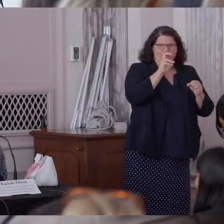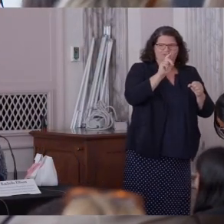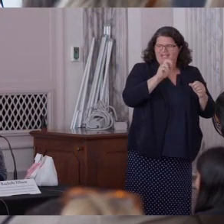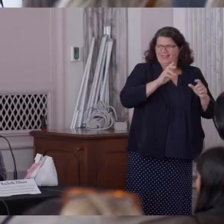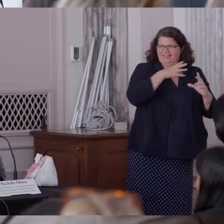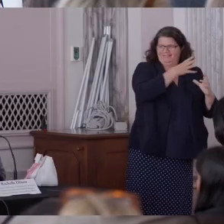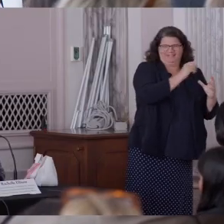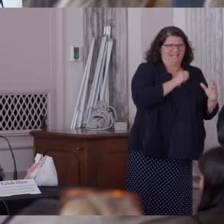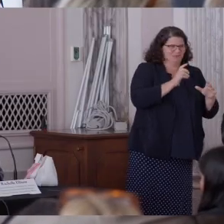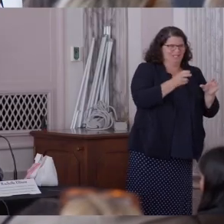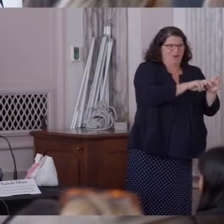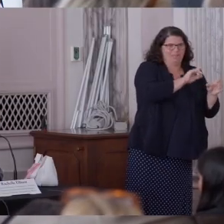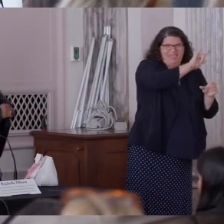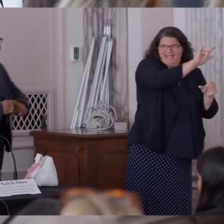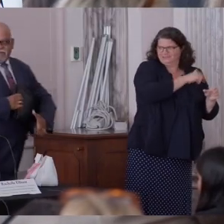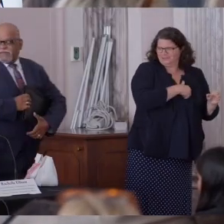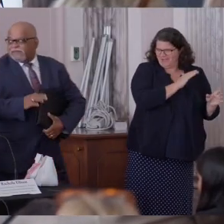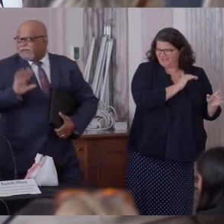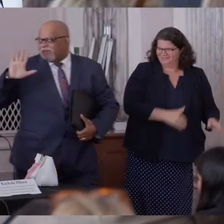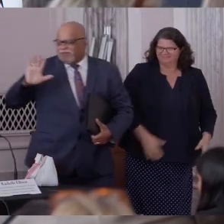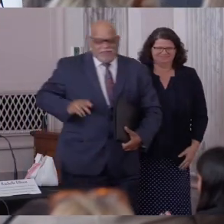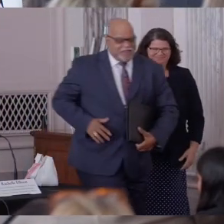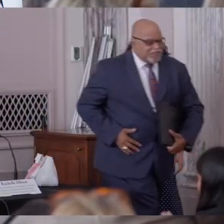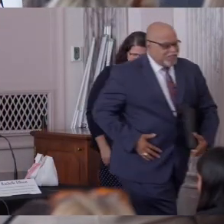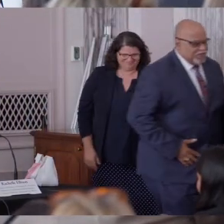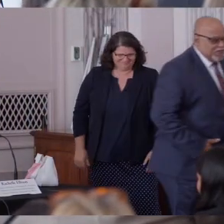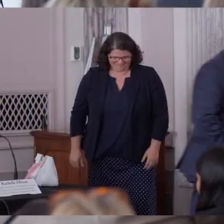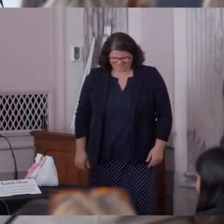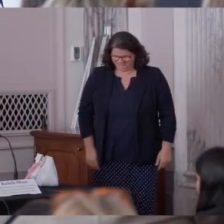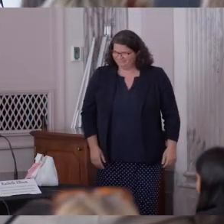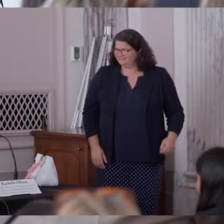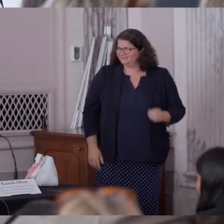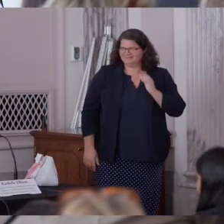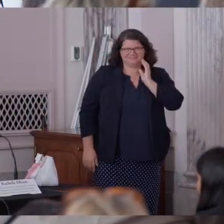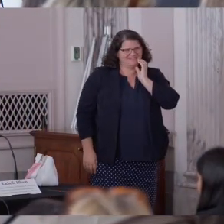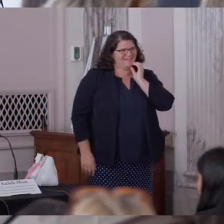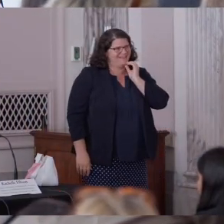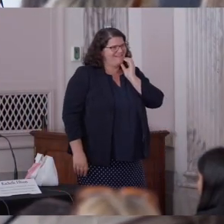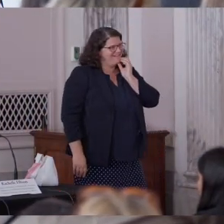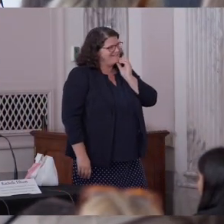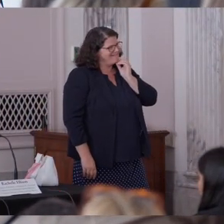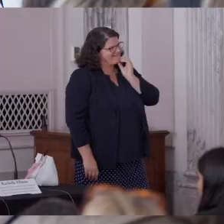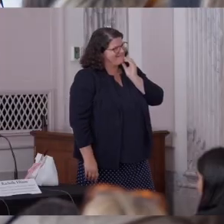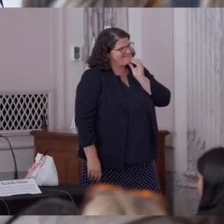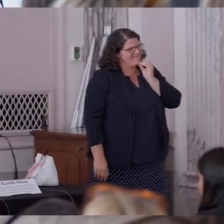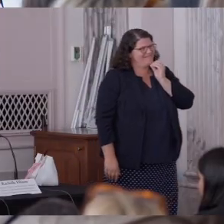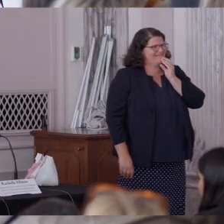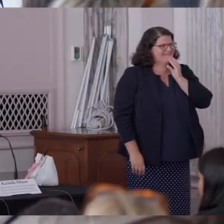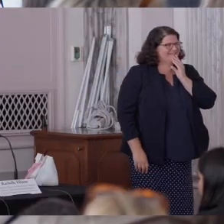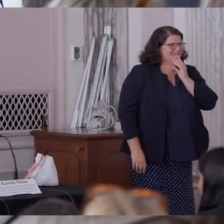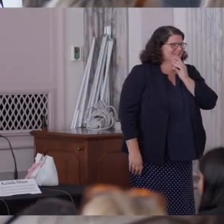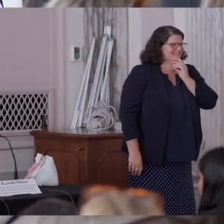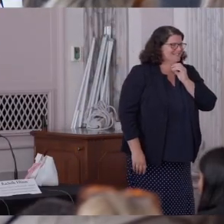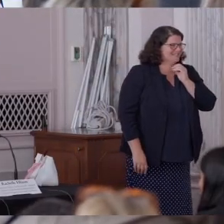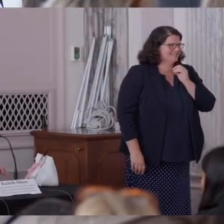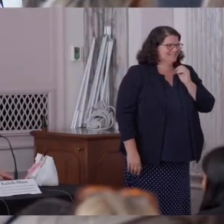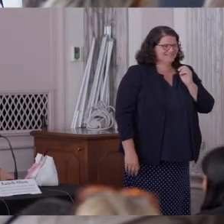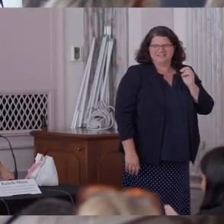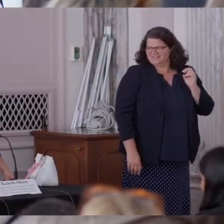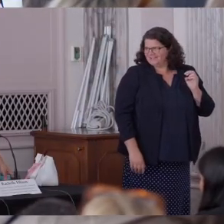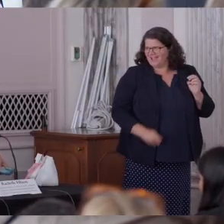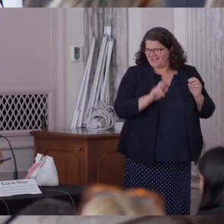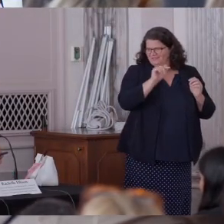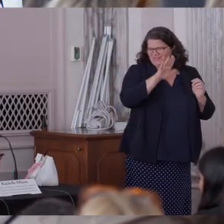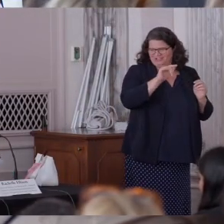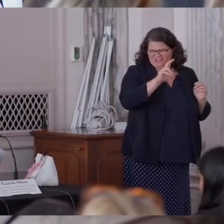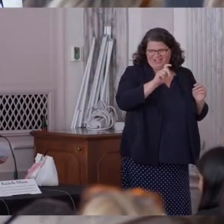to. I also happen to be. Thank you, guys. And Rochelle as well. Thank you. Thank you. Thank you